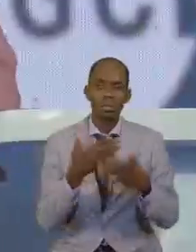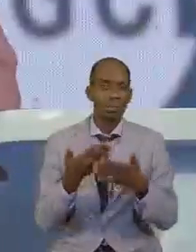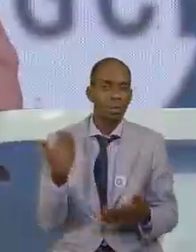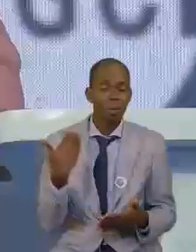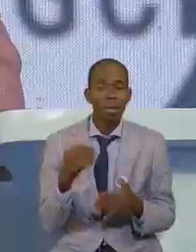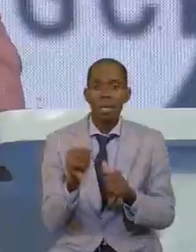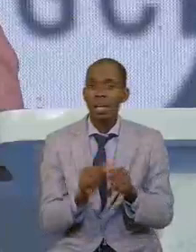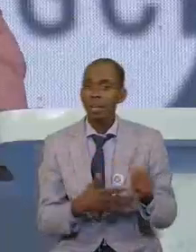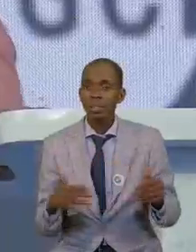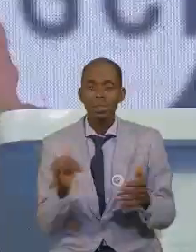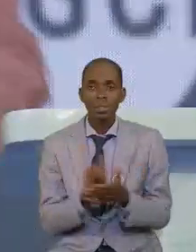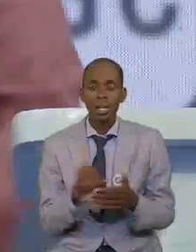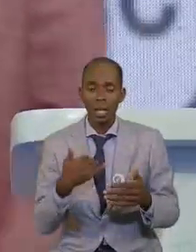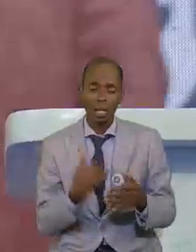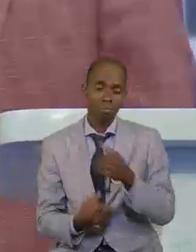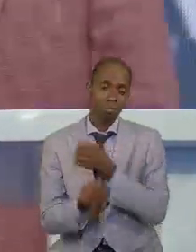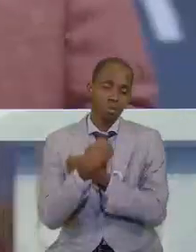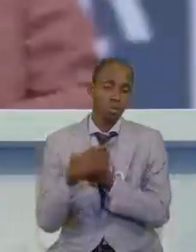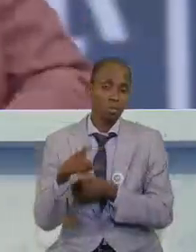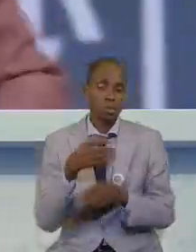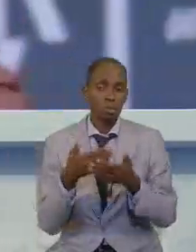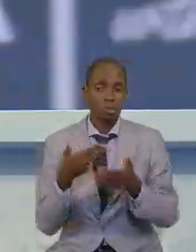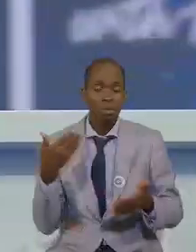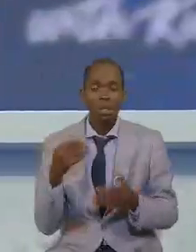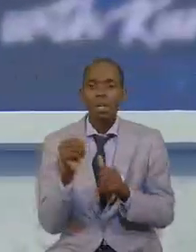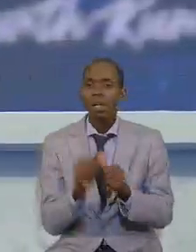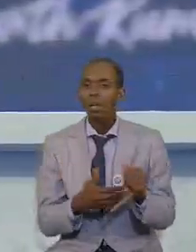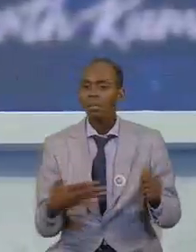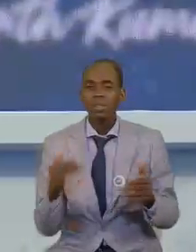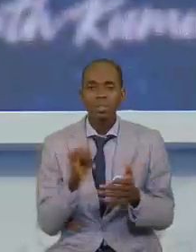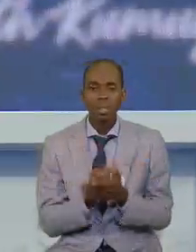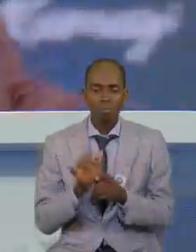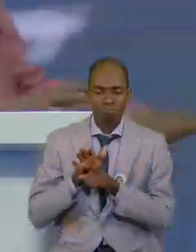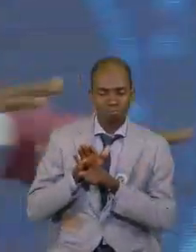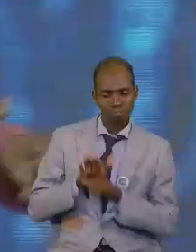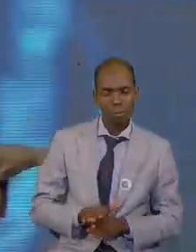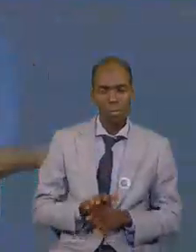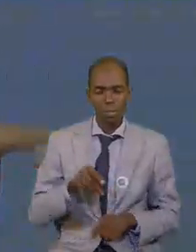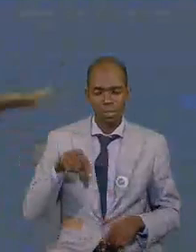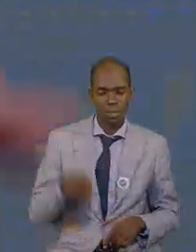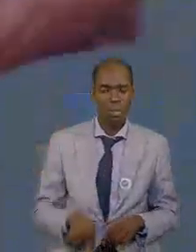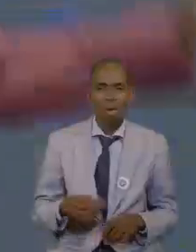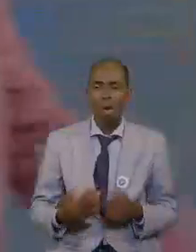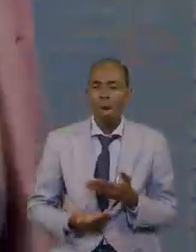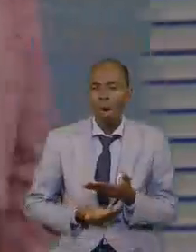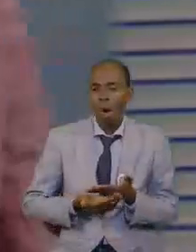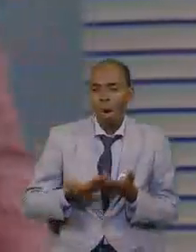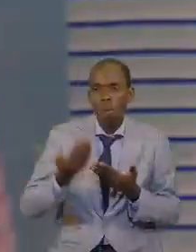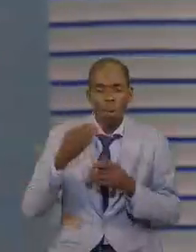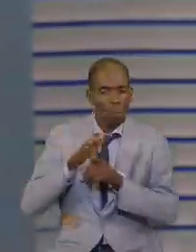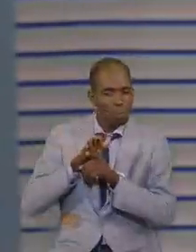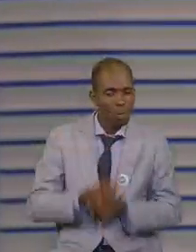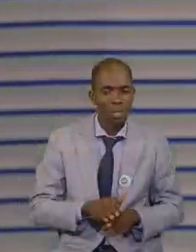everything that had overcome you, everything that pressed you down, almost pressing you out of